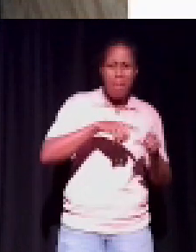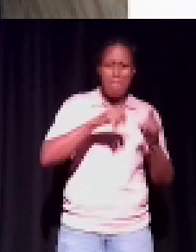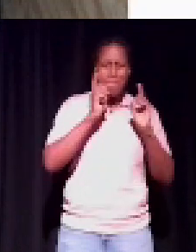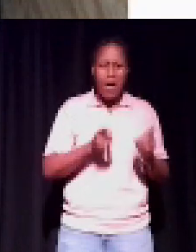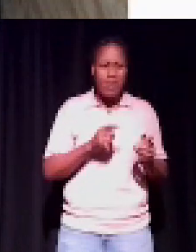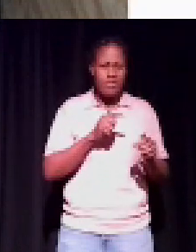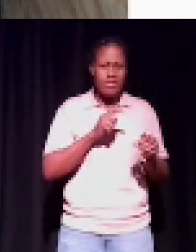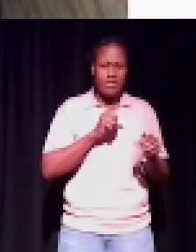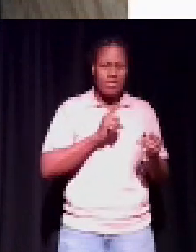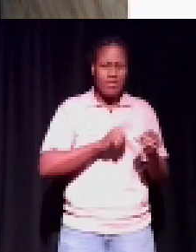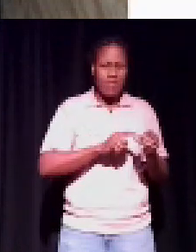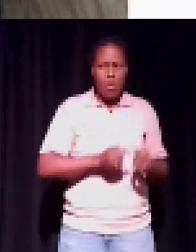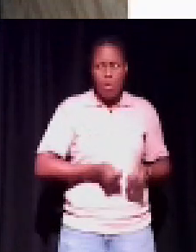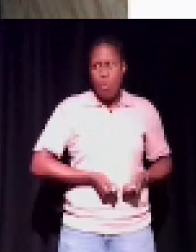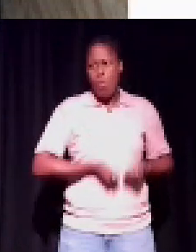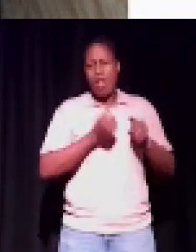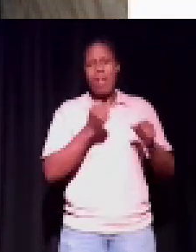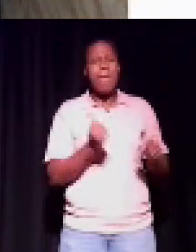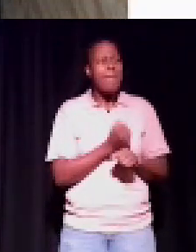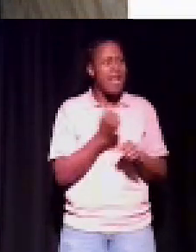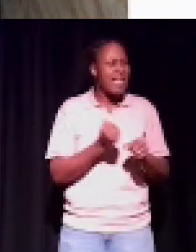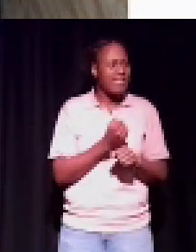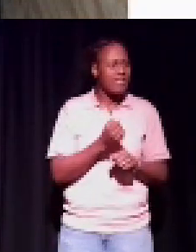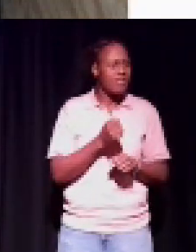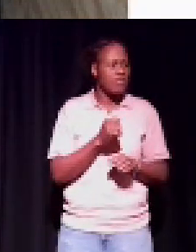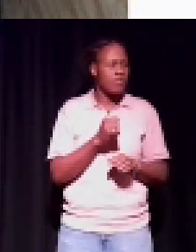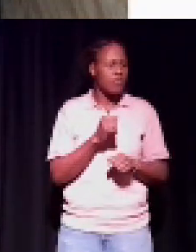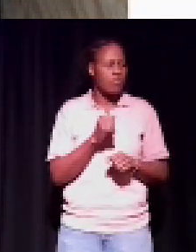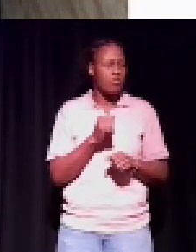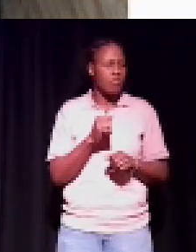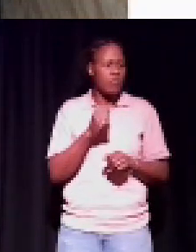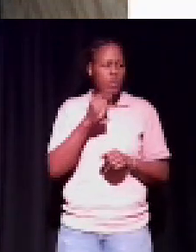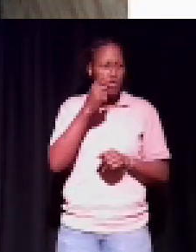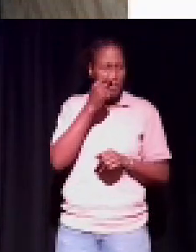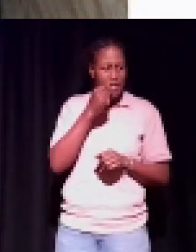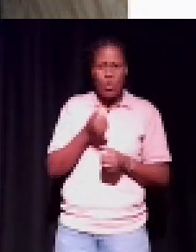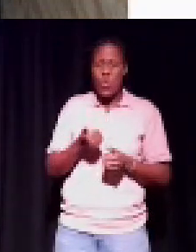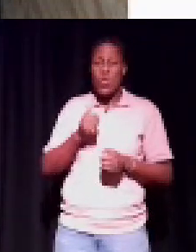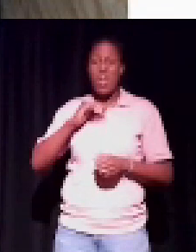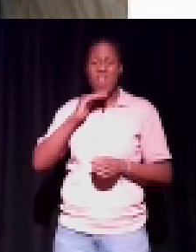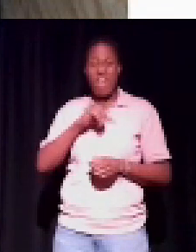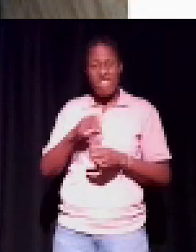or super crazy well made. This might be good enough for you.